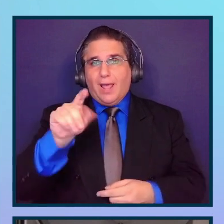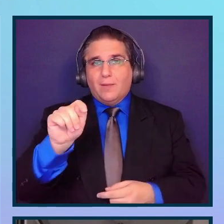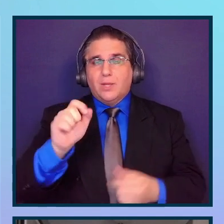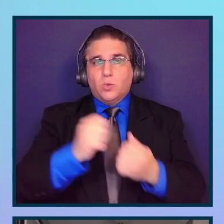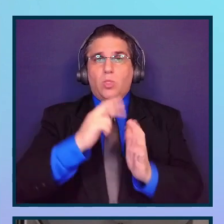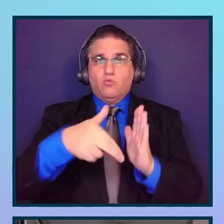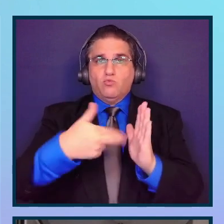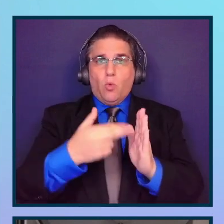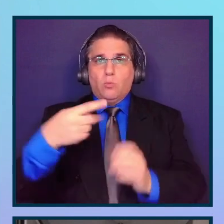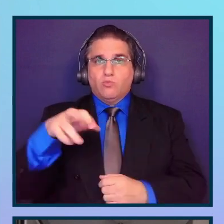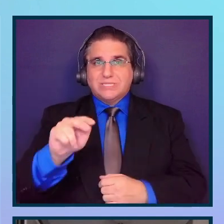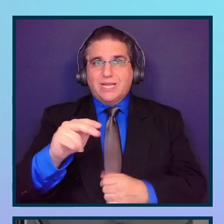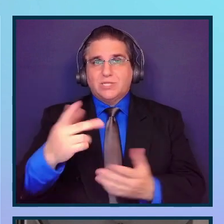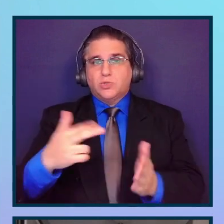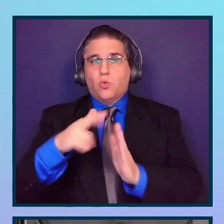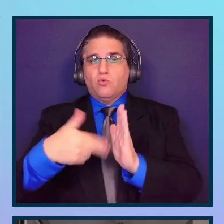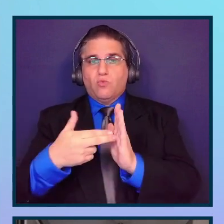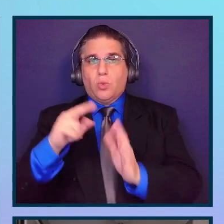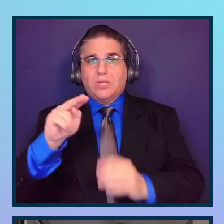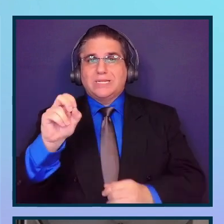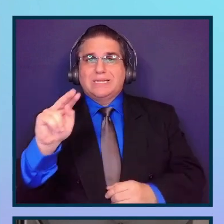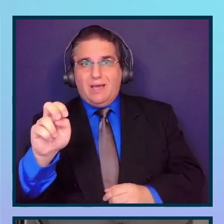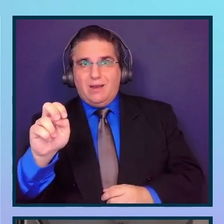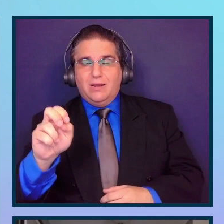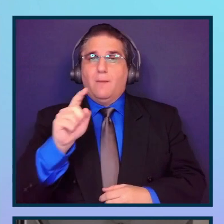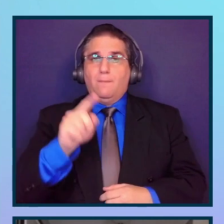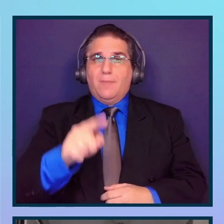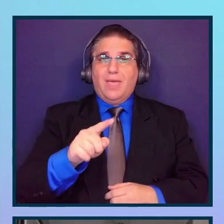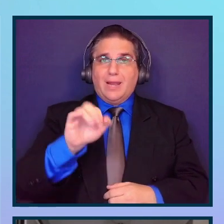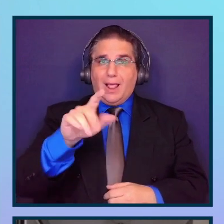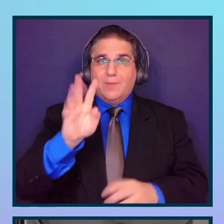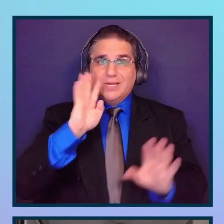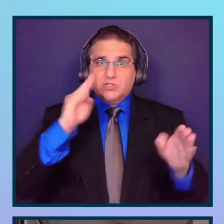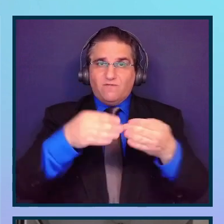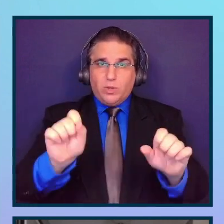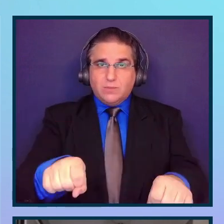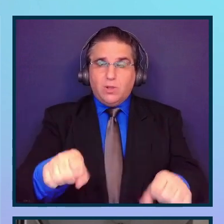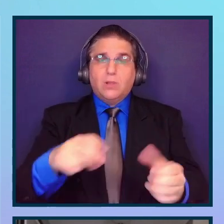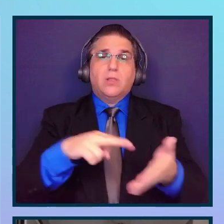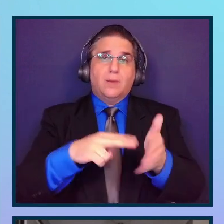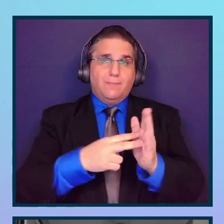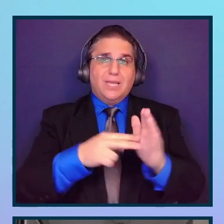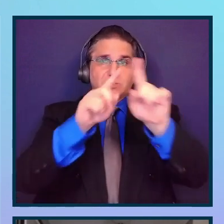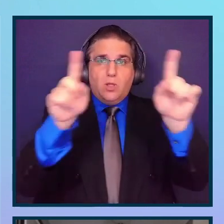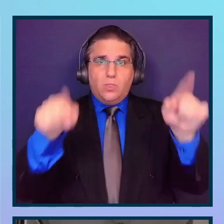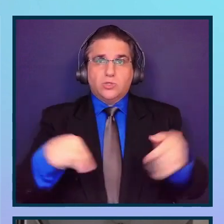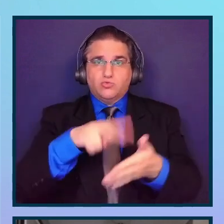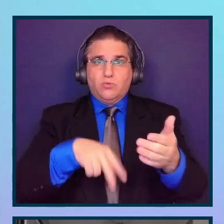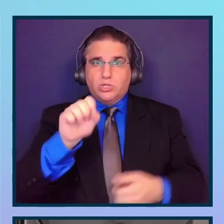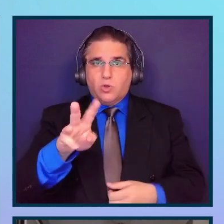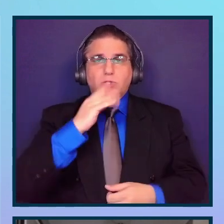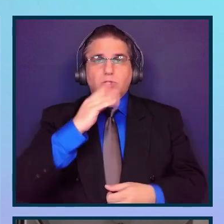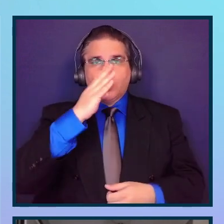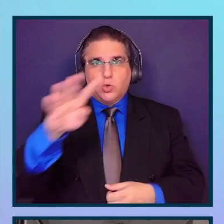role presentation or role none, but that element is focusable, the screen reader is to ignore the role